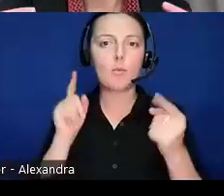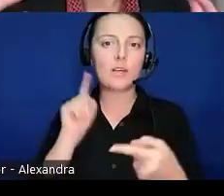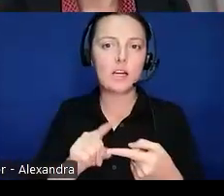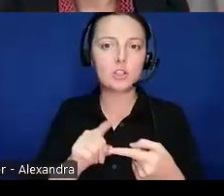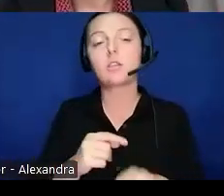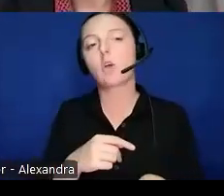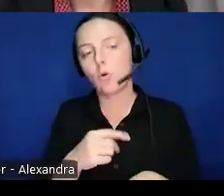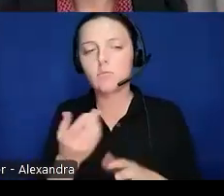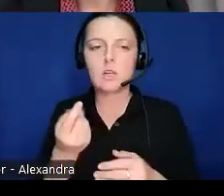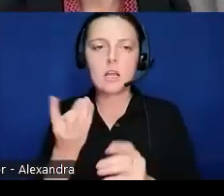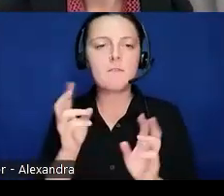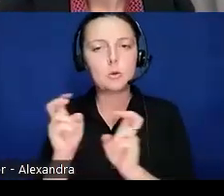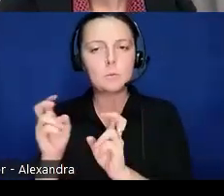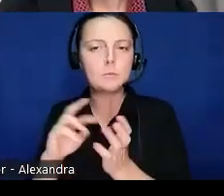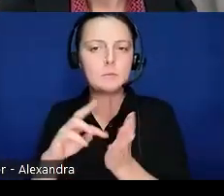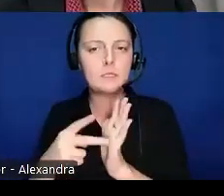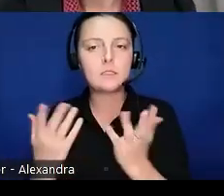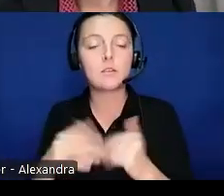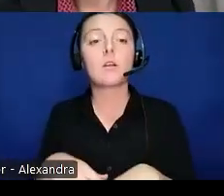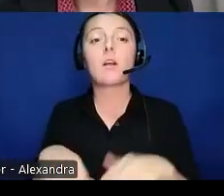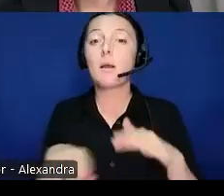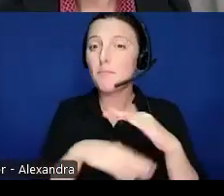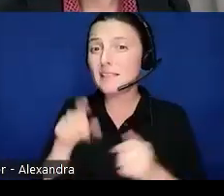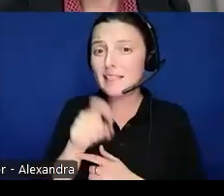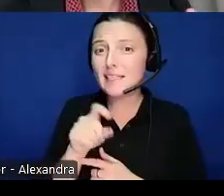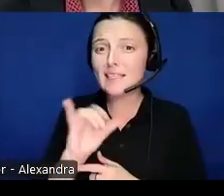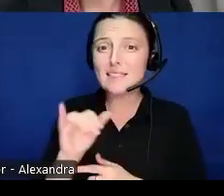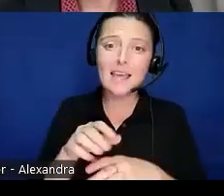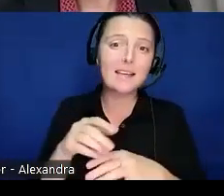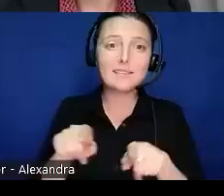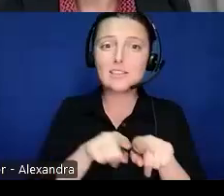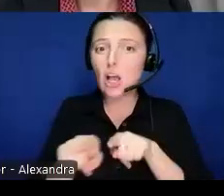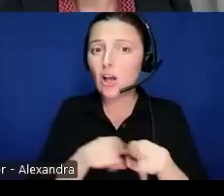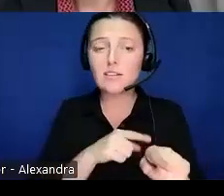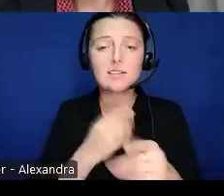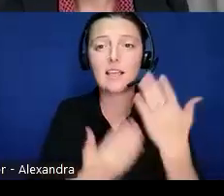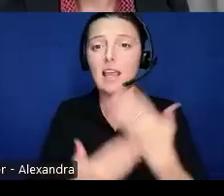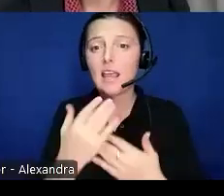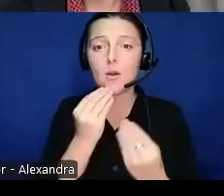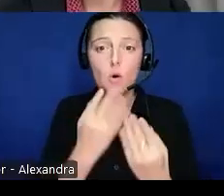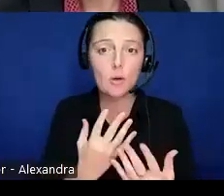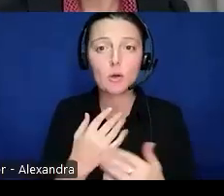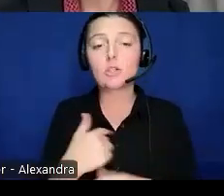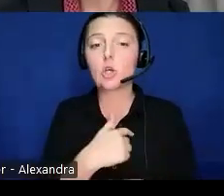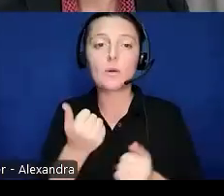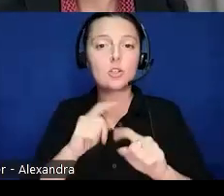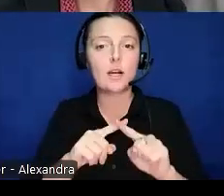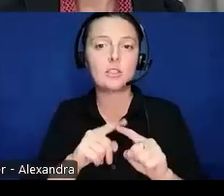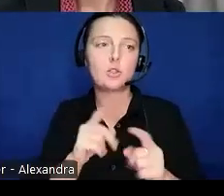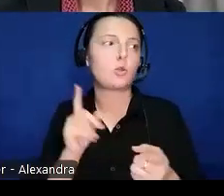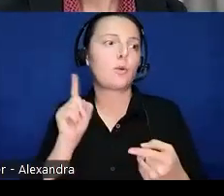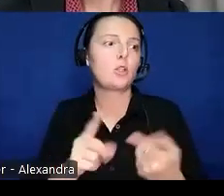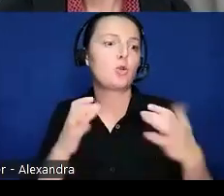here just socks and hand warmers, and you can think of those as harm reduction items. We're trying to reduce the chance of someone getting frostbite in the